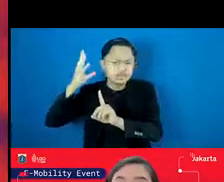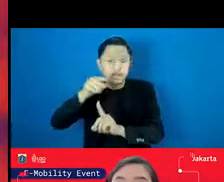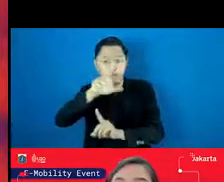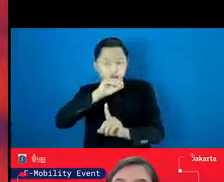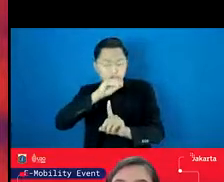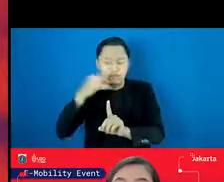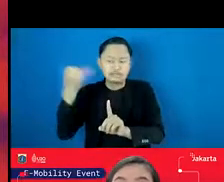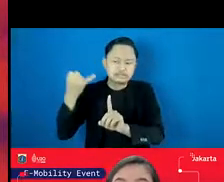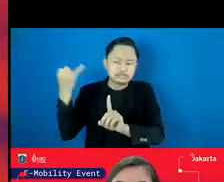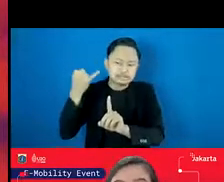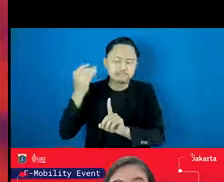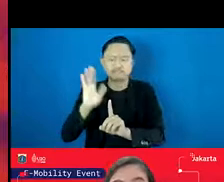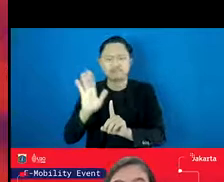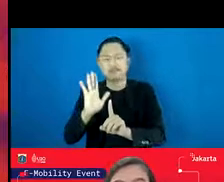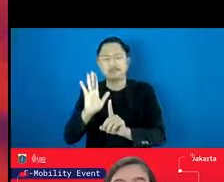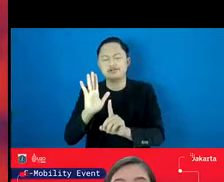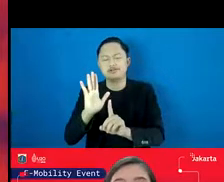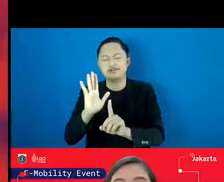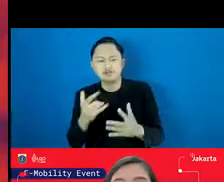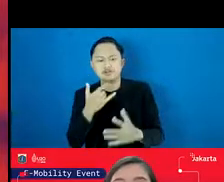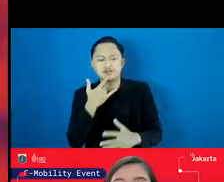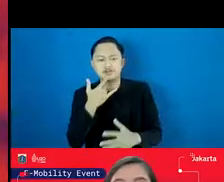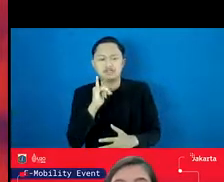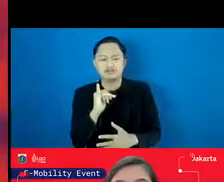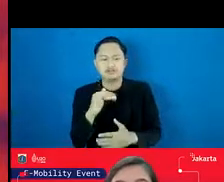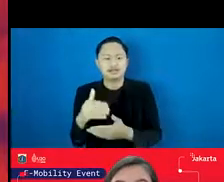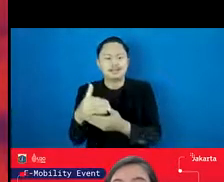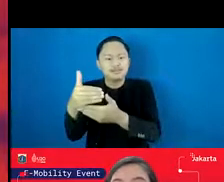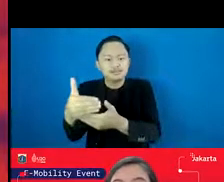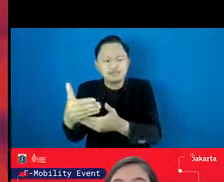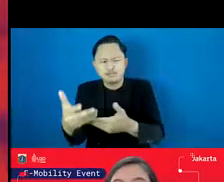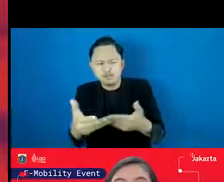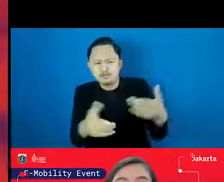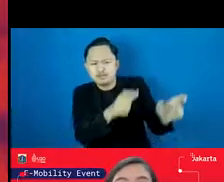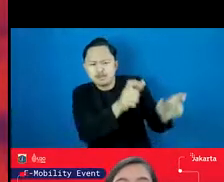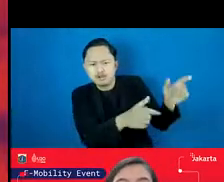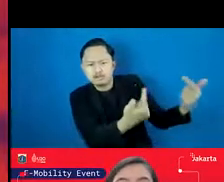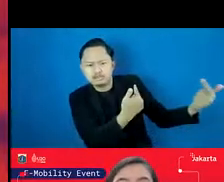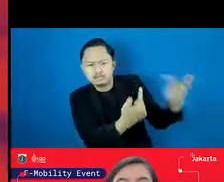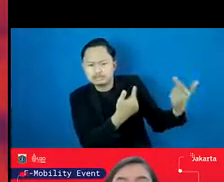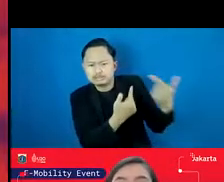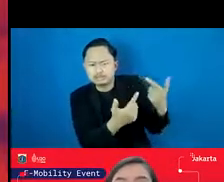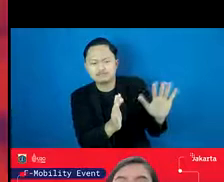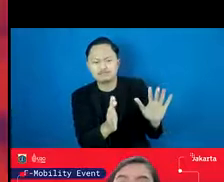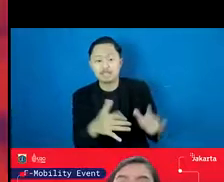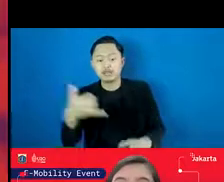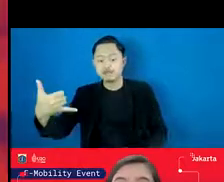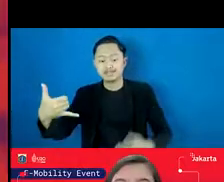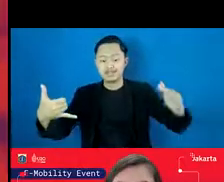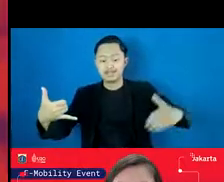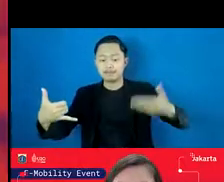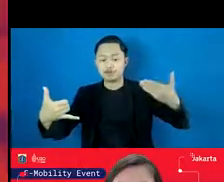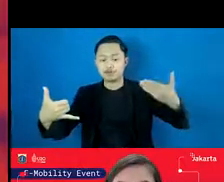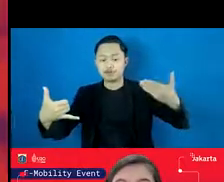and avoid accessing this workshop nearby other users because it may cause echo or